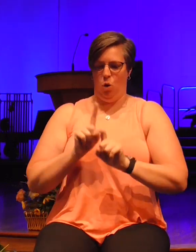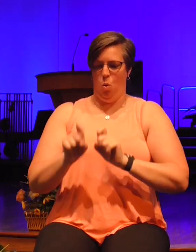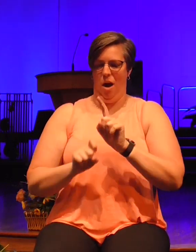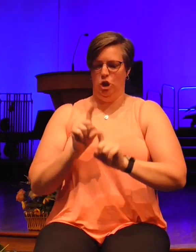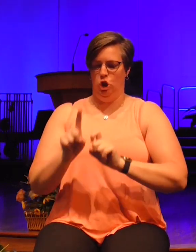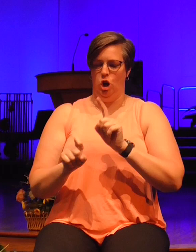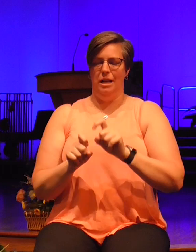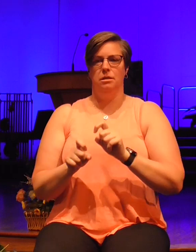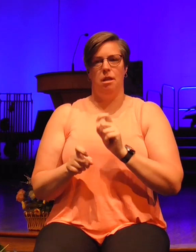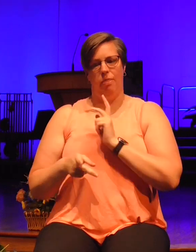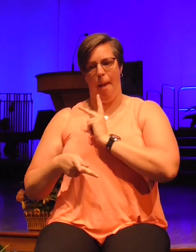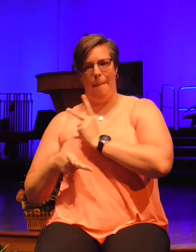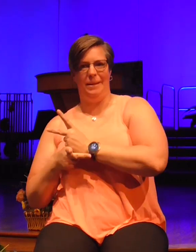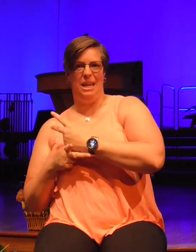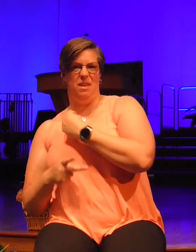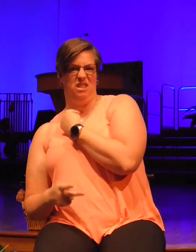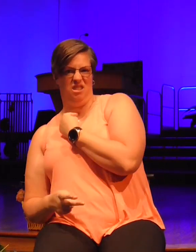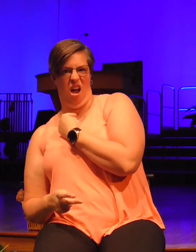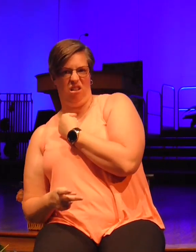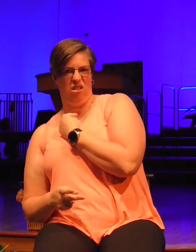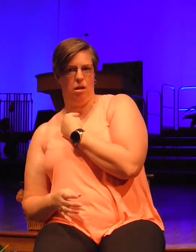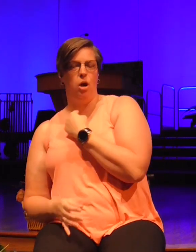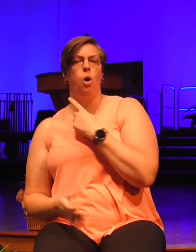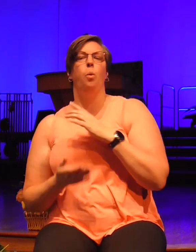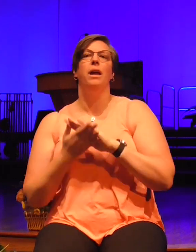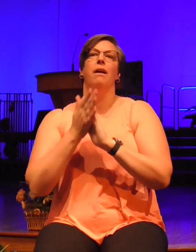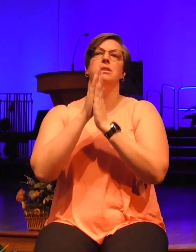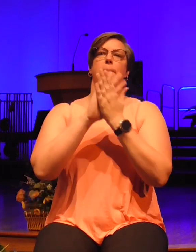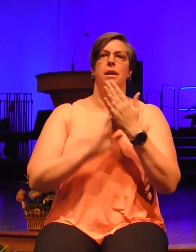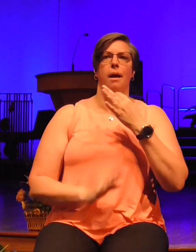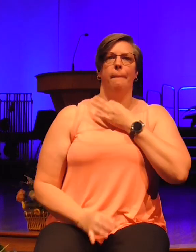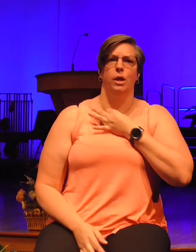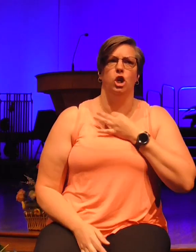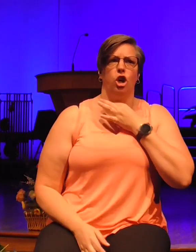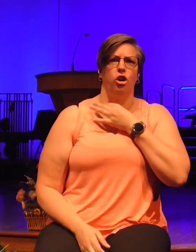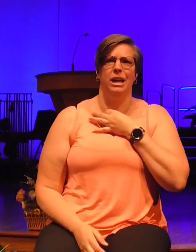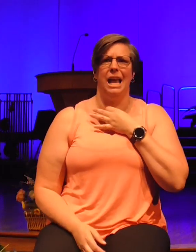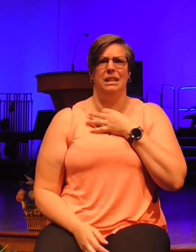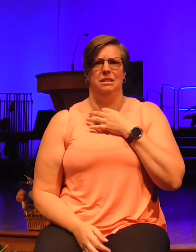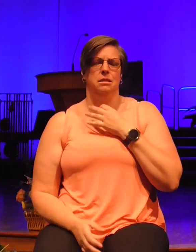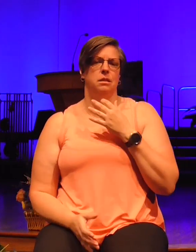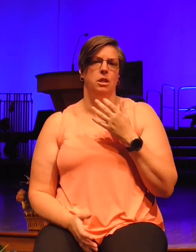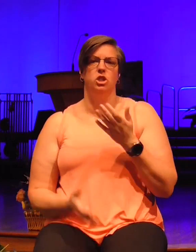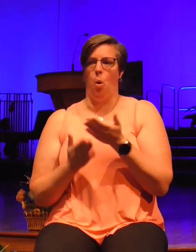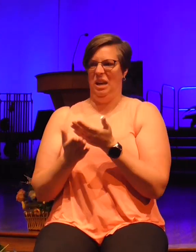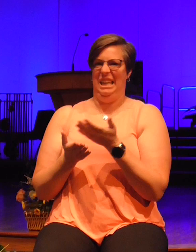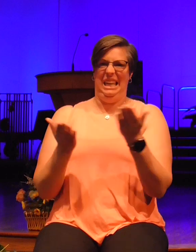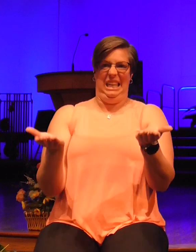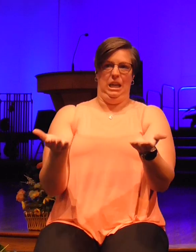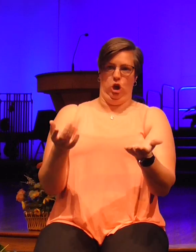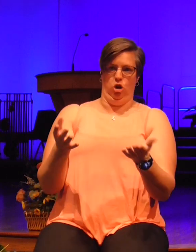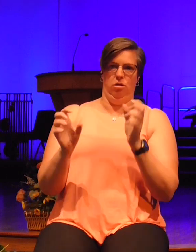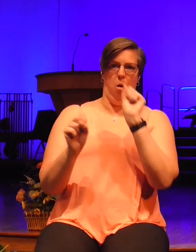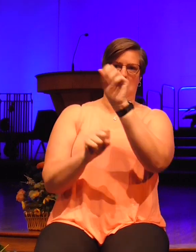stuck. And so we have to become curious and have to ask important questions. Here's some important questions that I'd like to pose for us